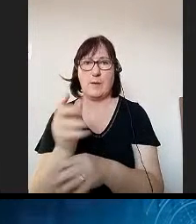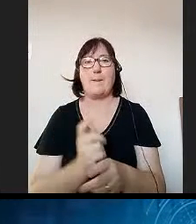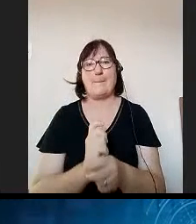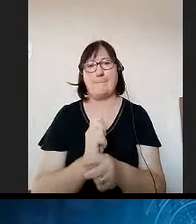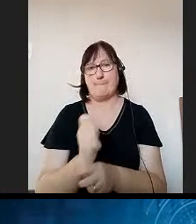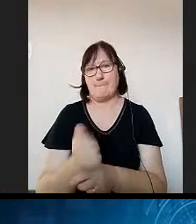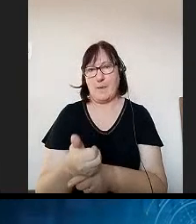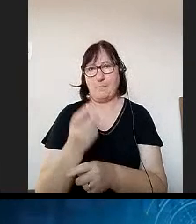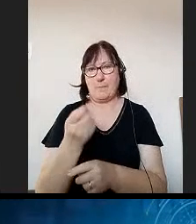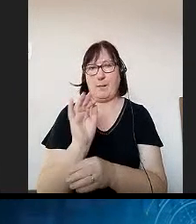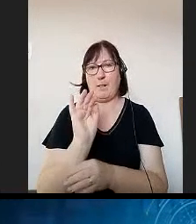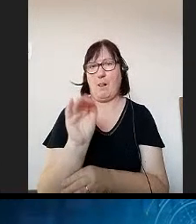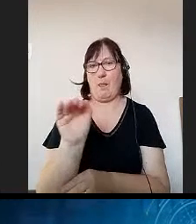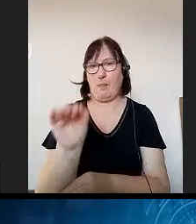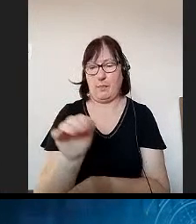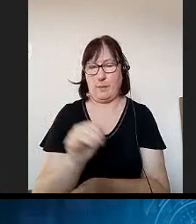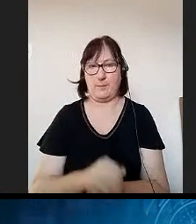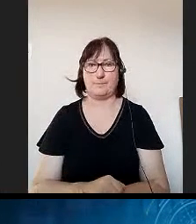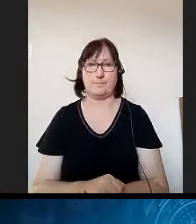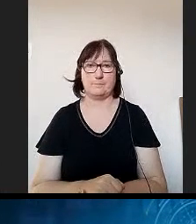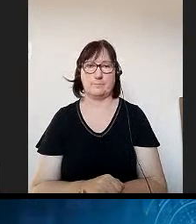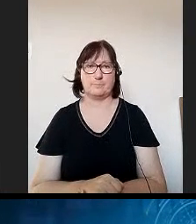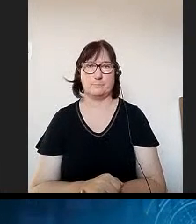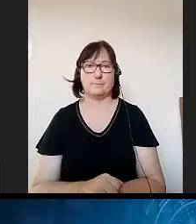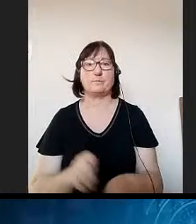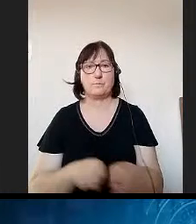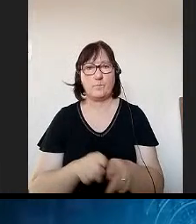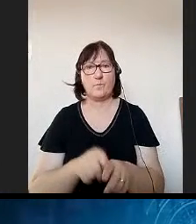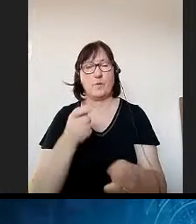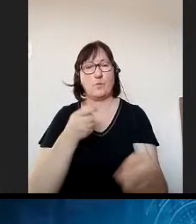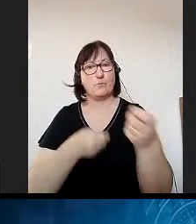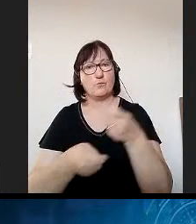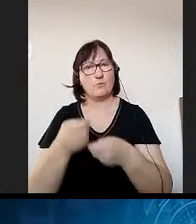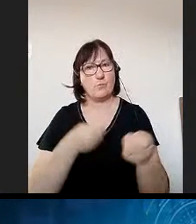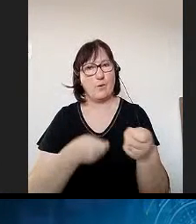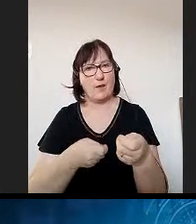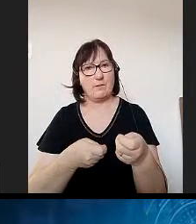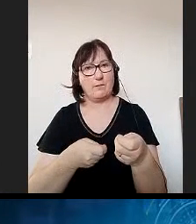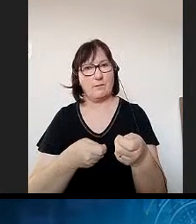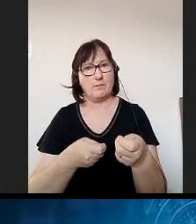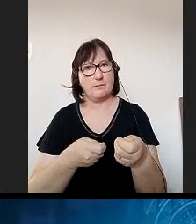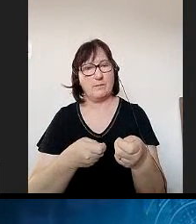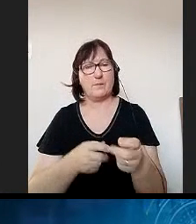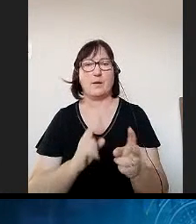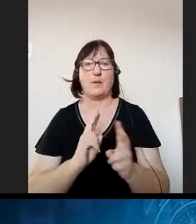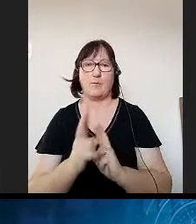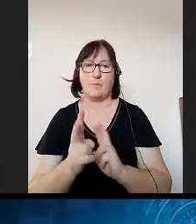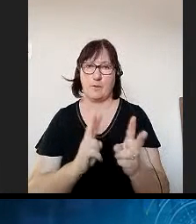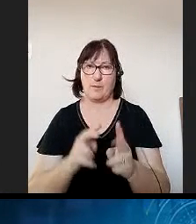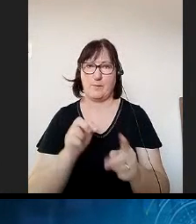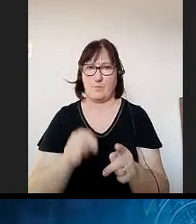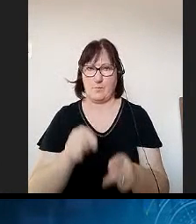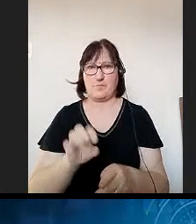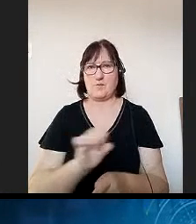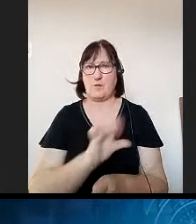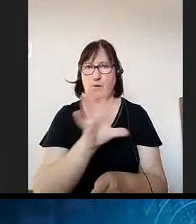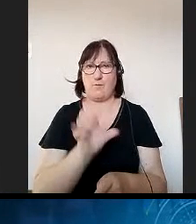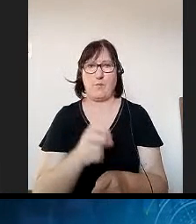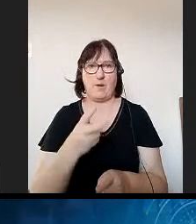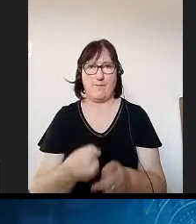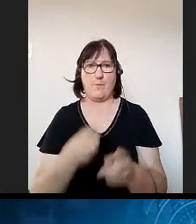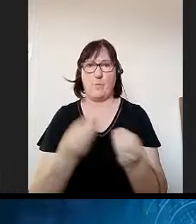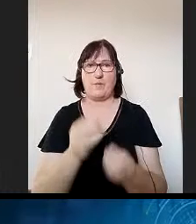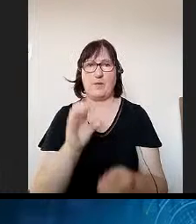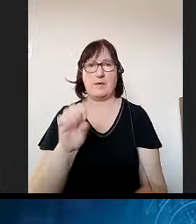agreements that South Africa signs up and is part of. There are many, but just to give an example, the SACU, which is the